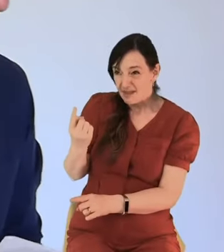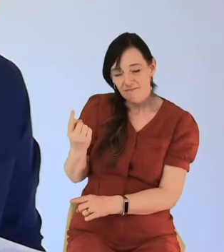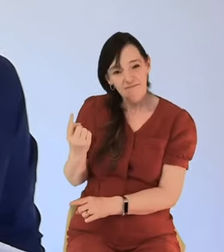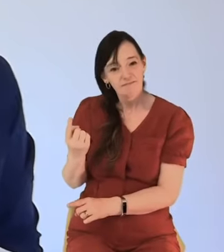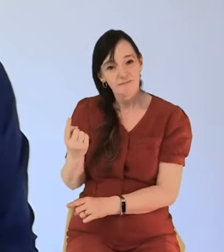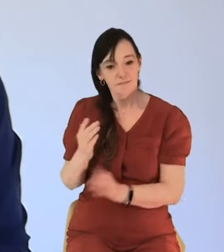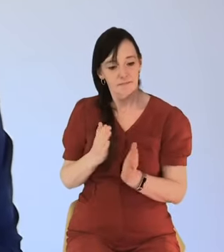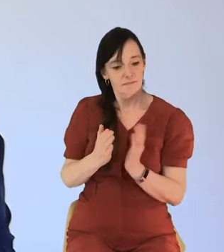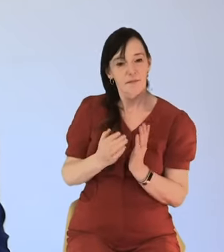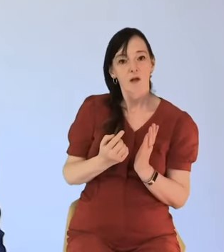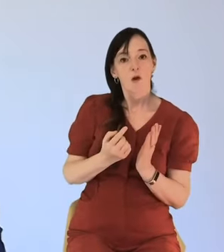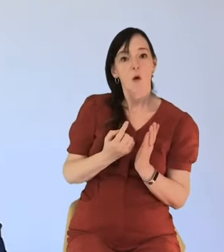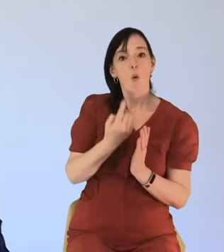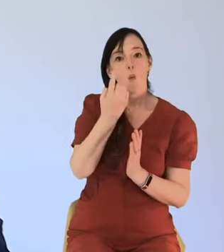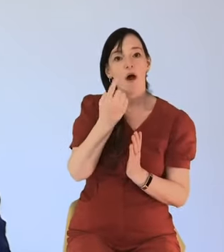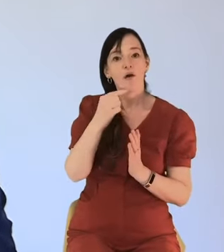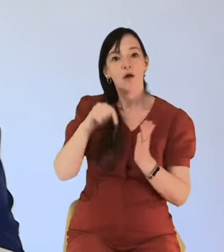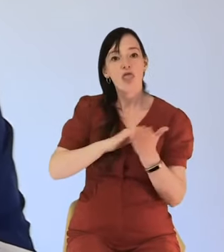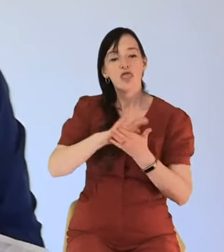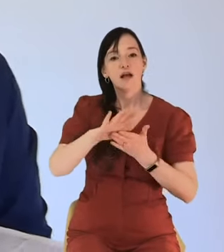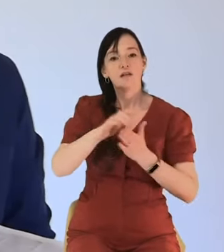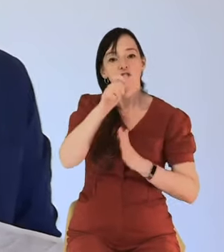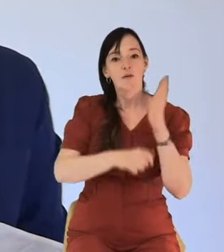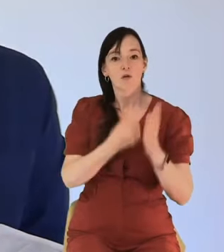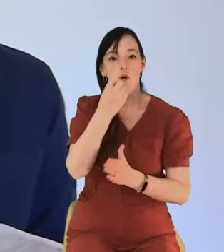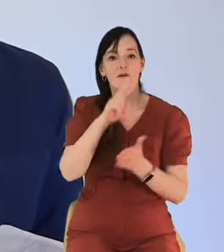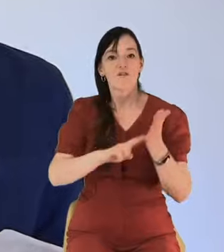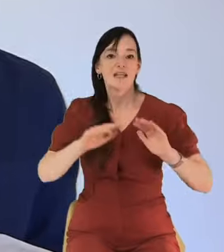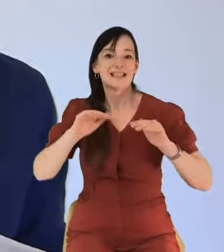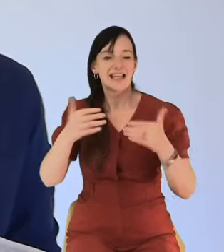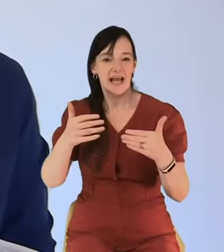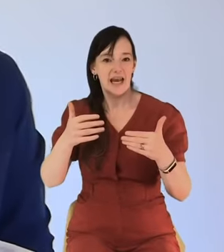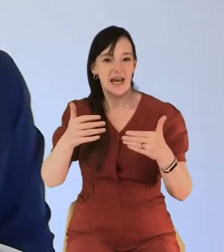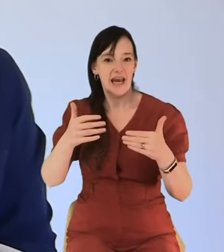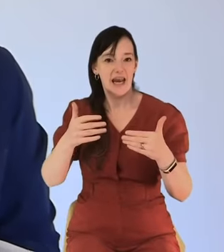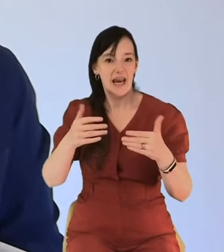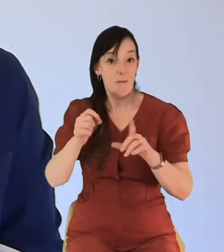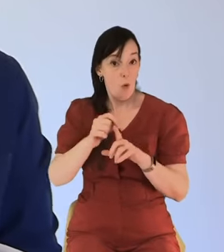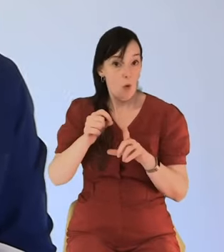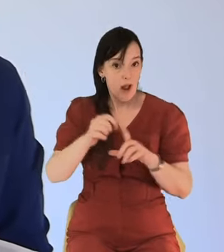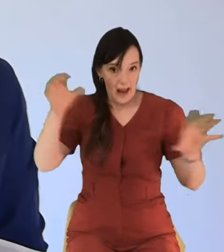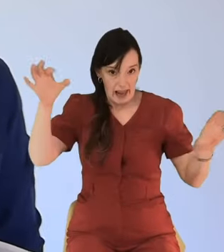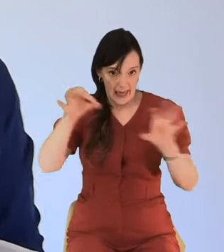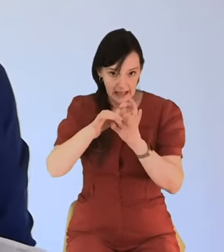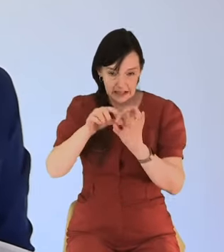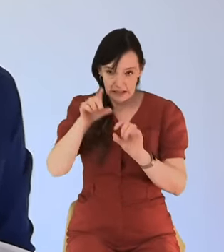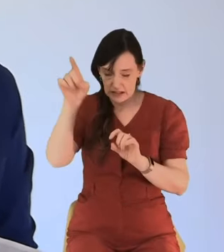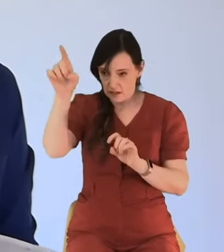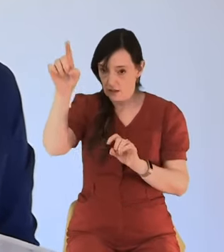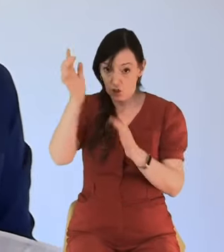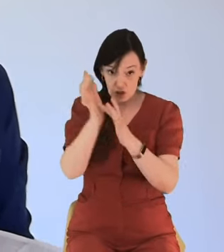Back in 1 Thessalonians chapter 1 verse 10, Paul connects the coming again of Jesus to